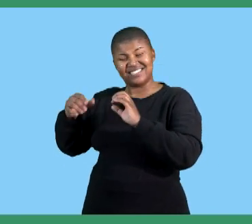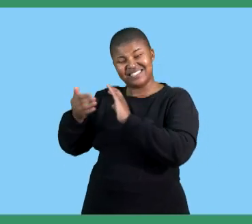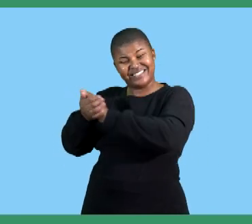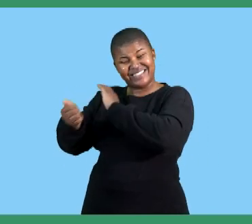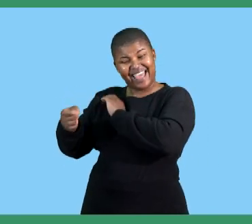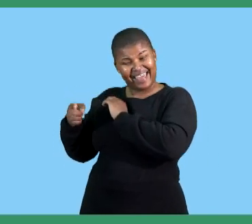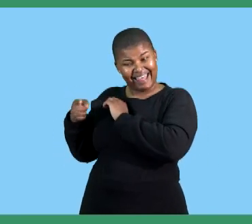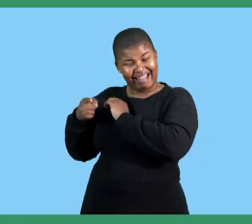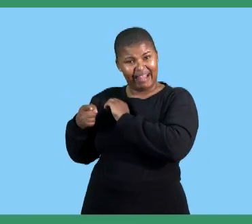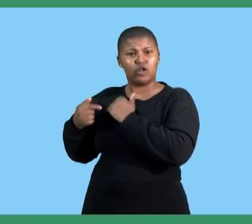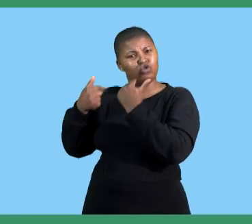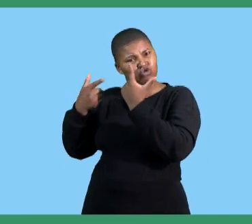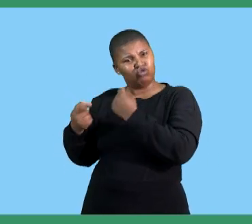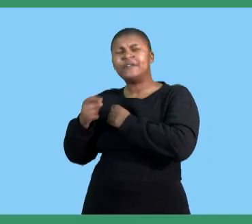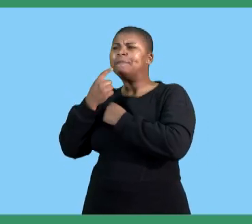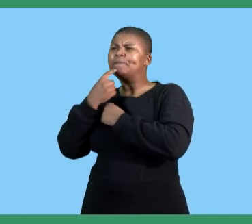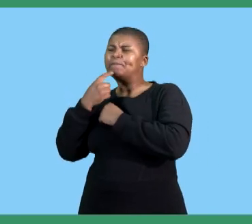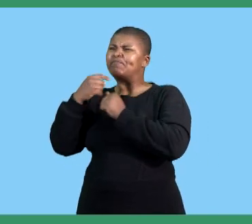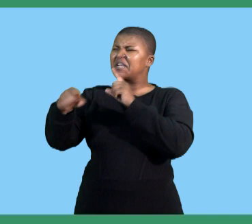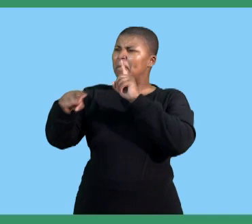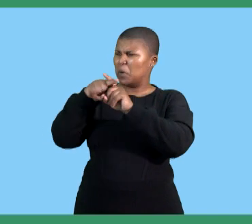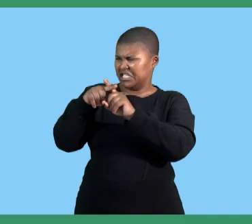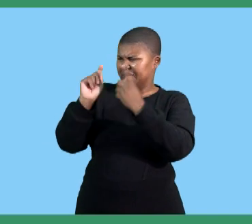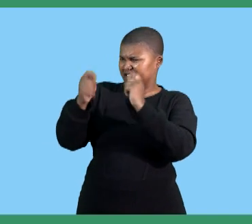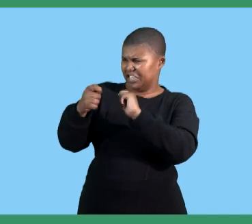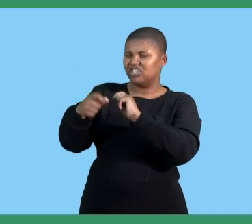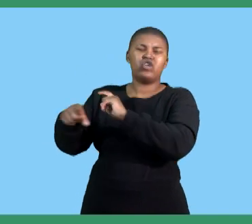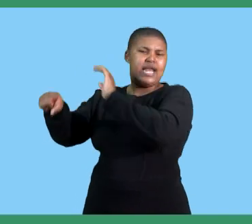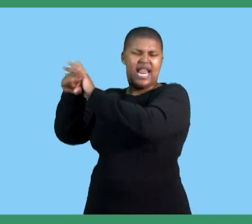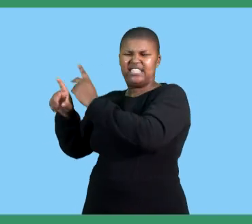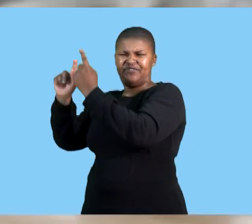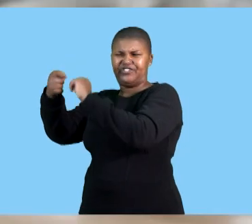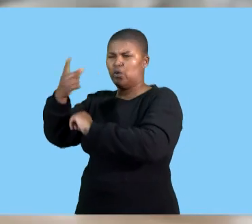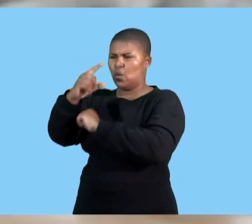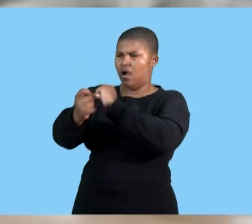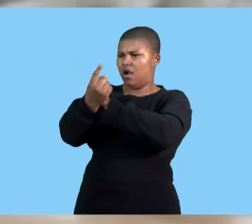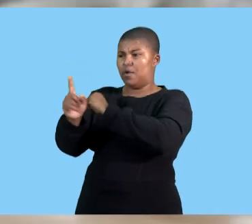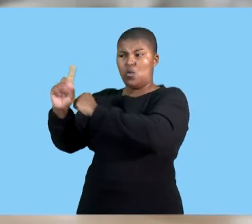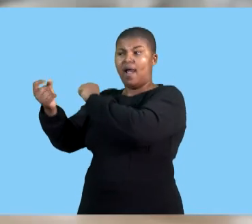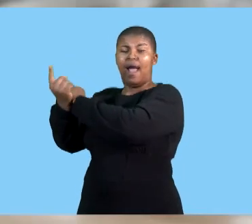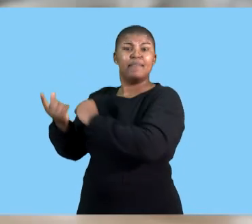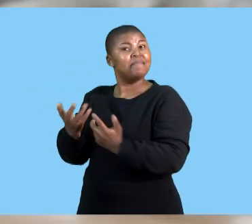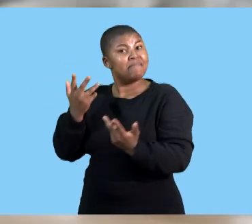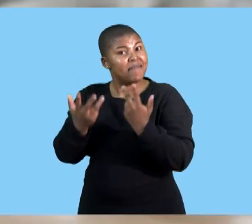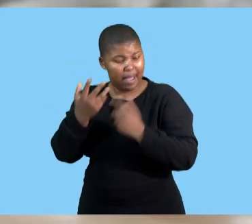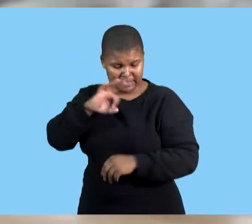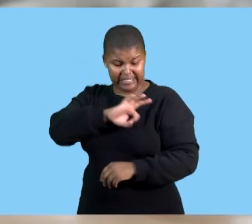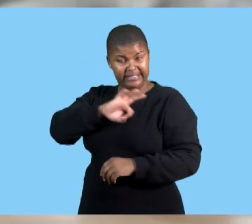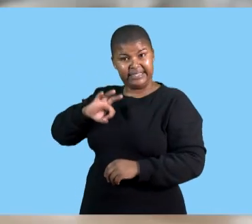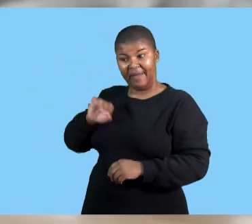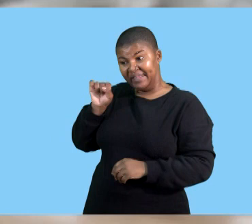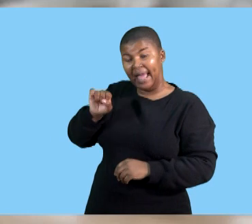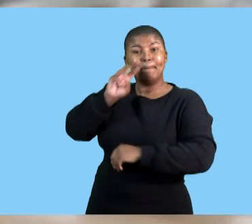the disadvantages of implementing the change. So maybe the McDonald's workers sat down and decided to